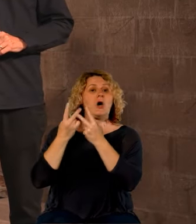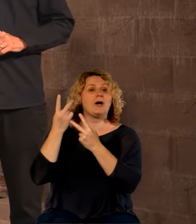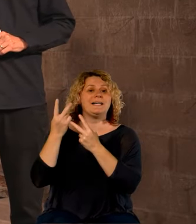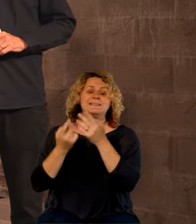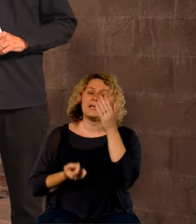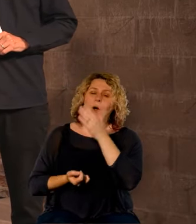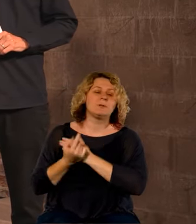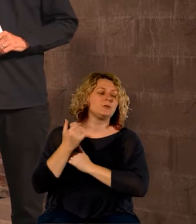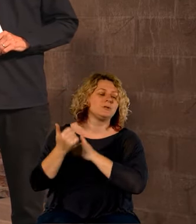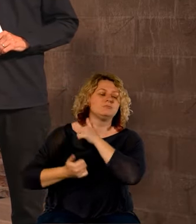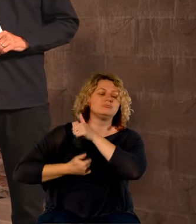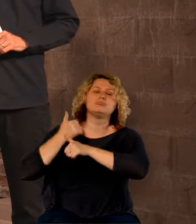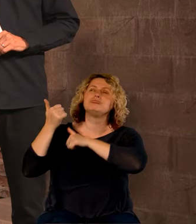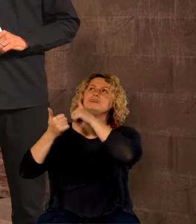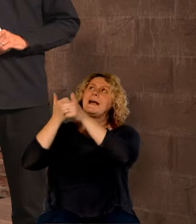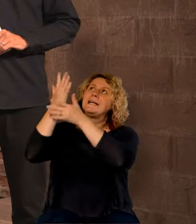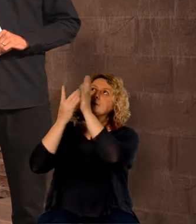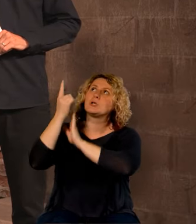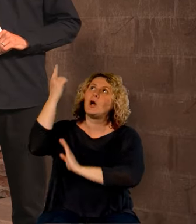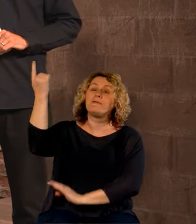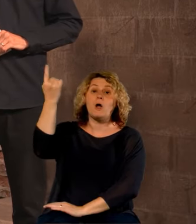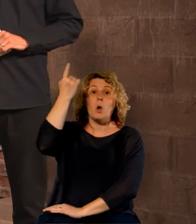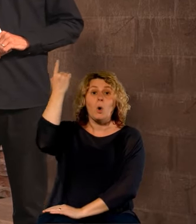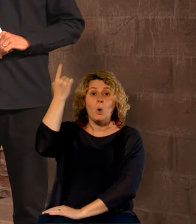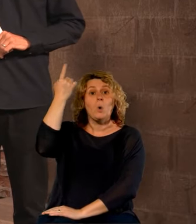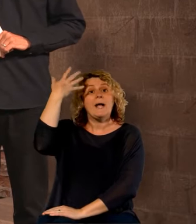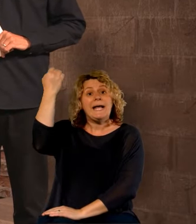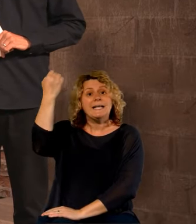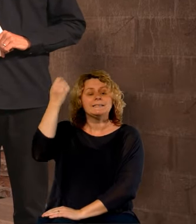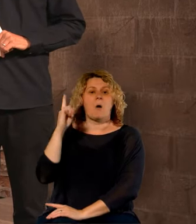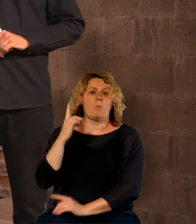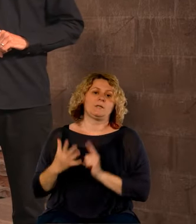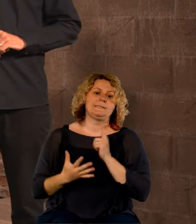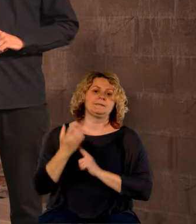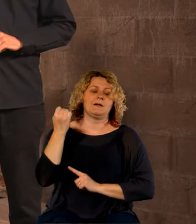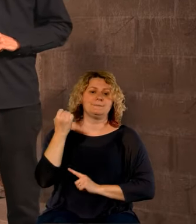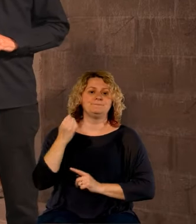praise our God for who he is and what he's done for us.